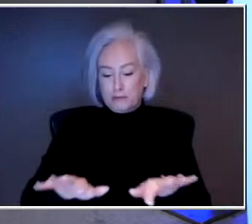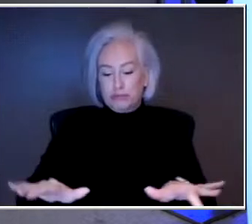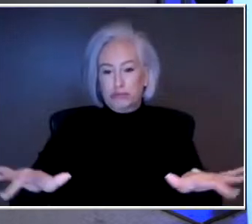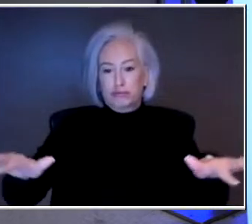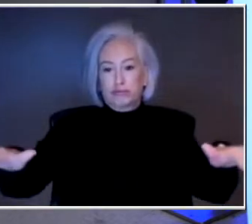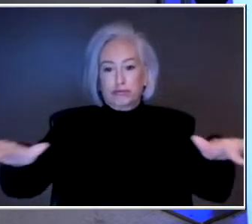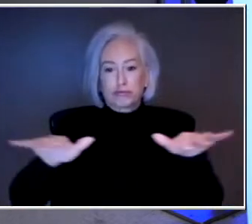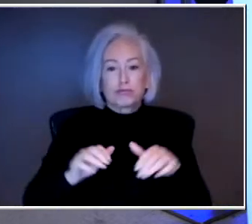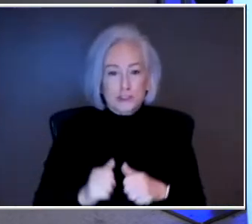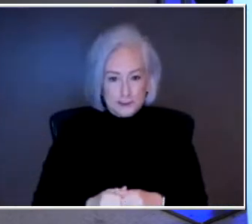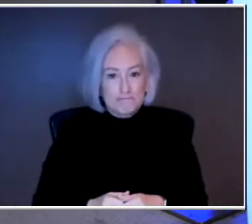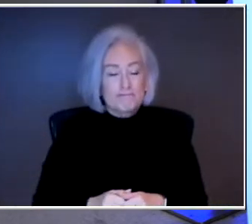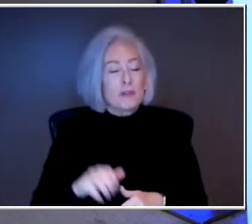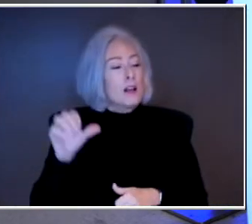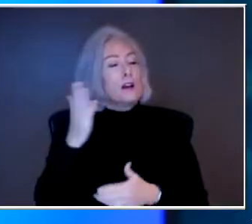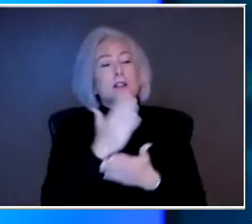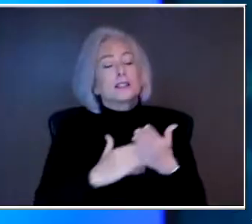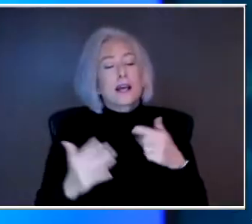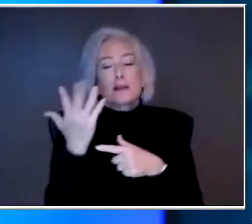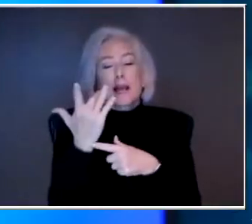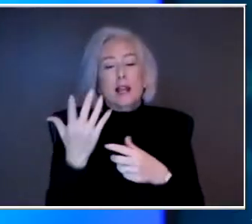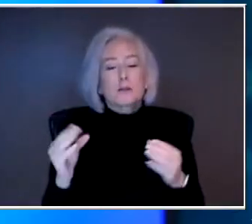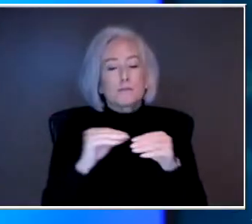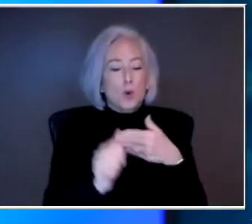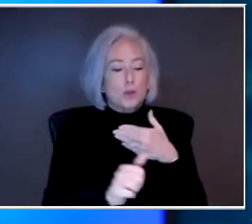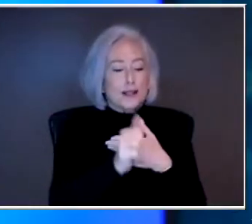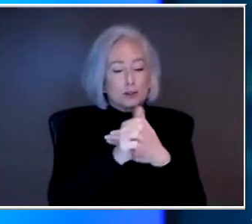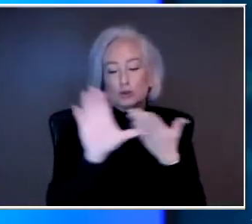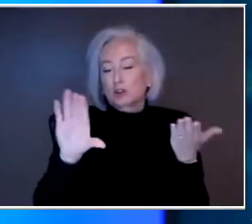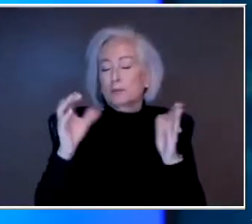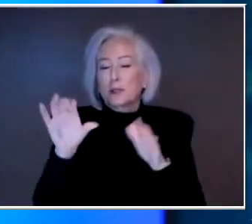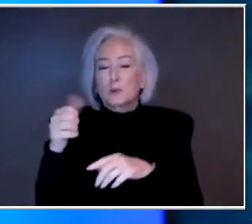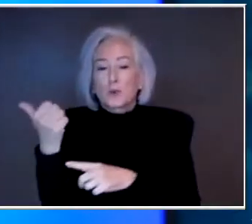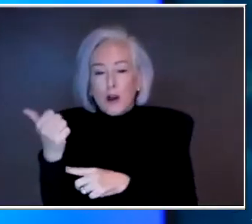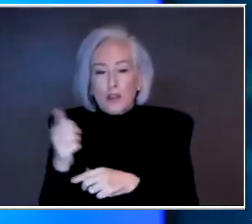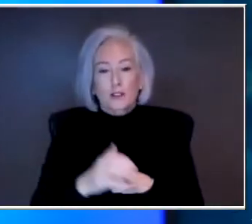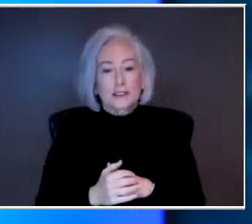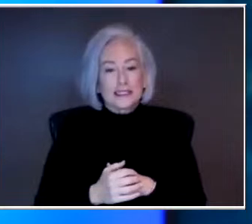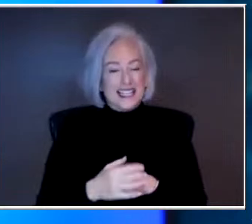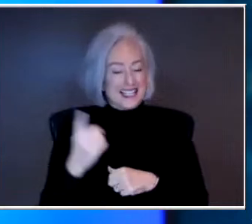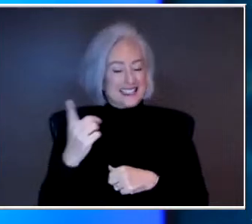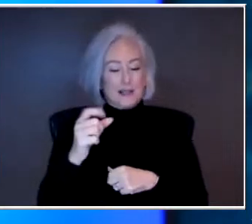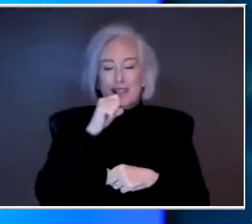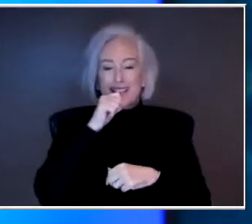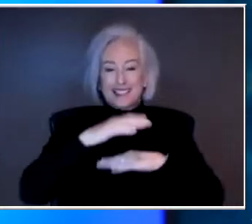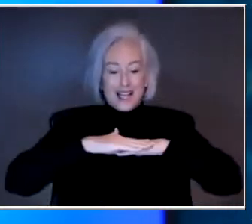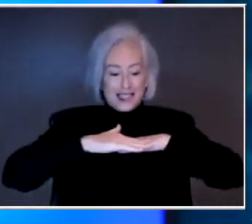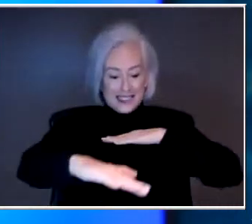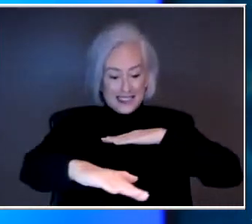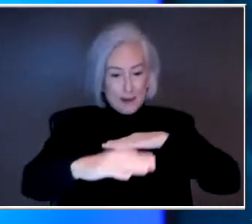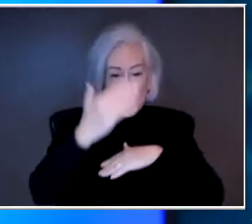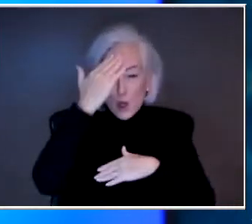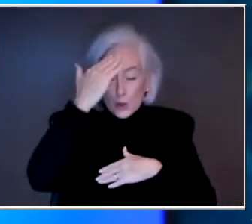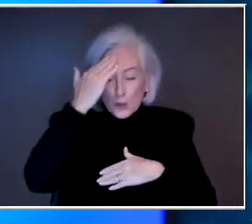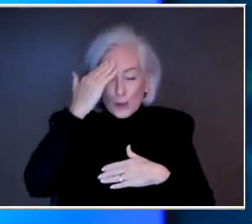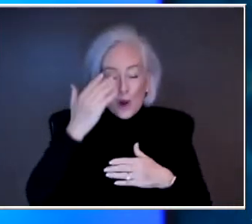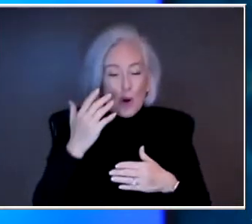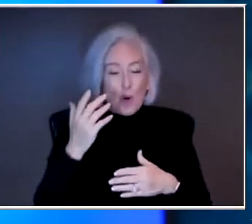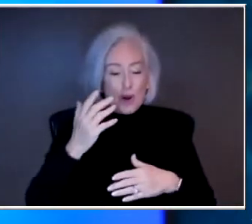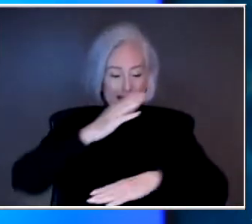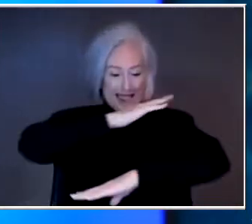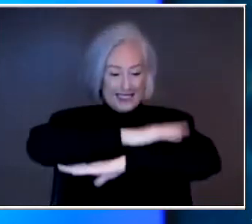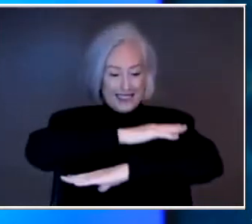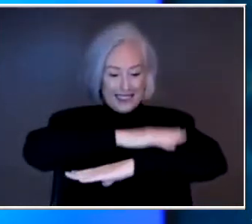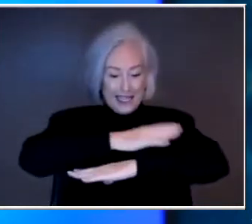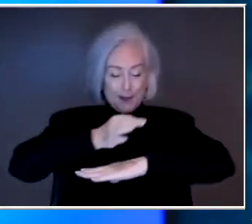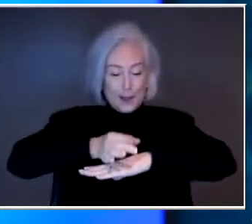than others? So definitely anything that's unstable, so those tapers that are often put out onto smaller candle